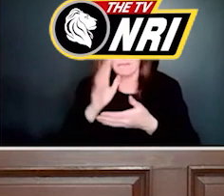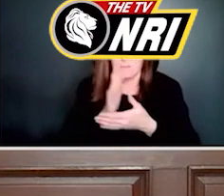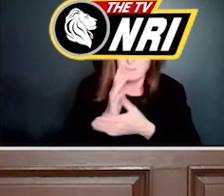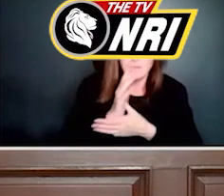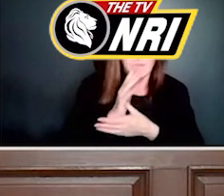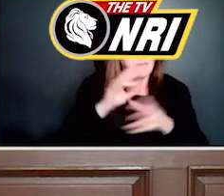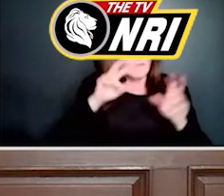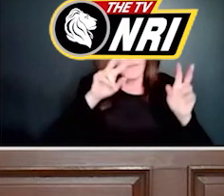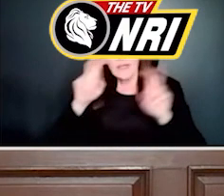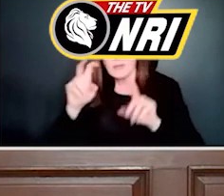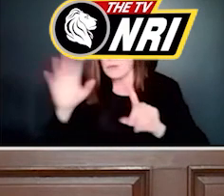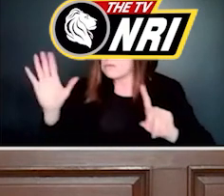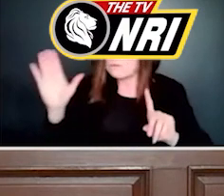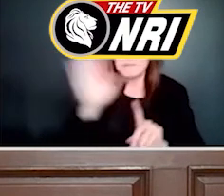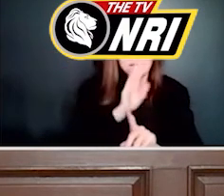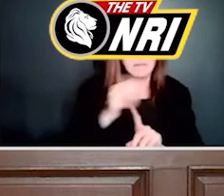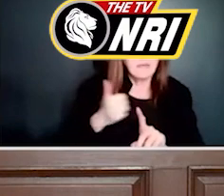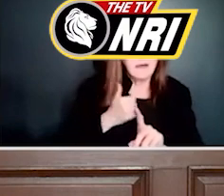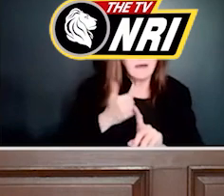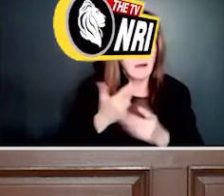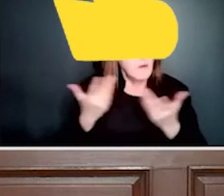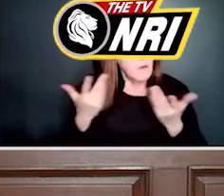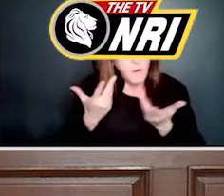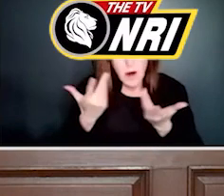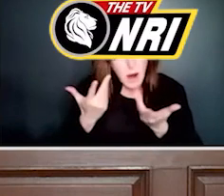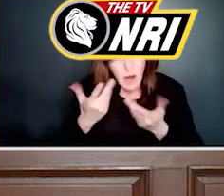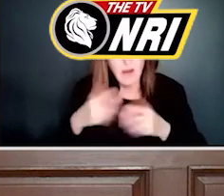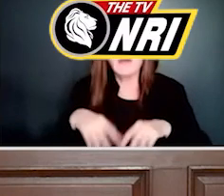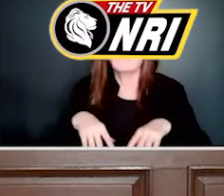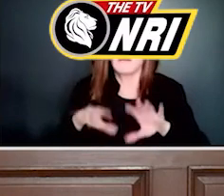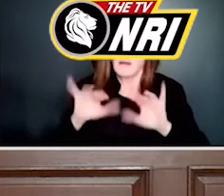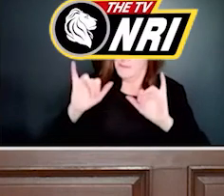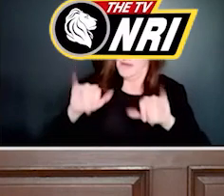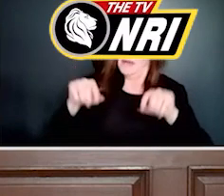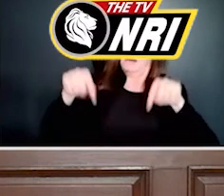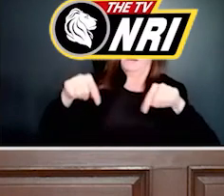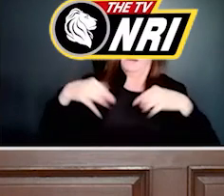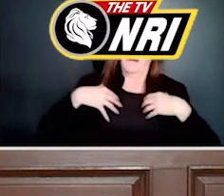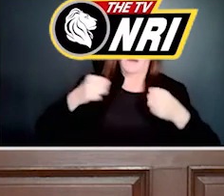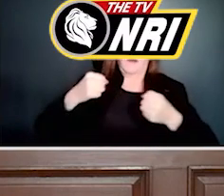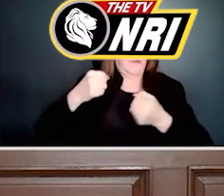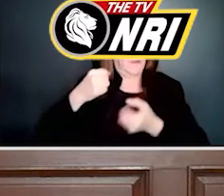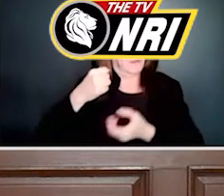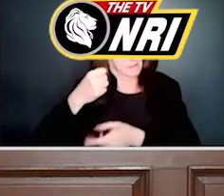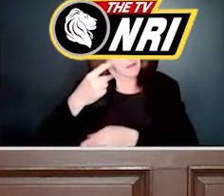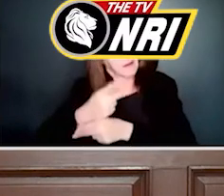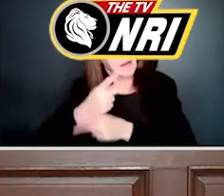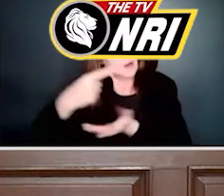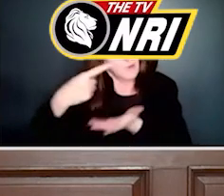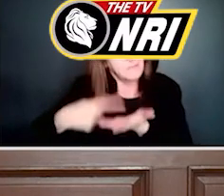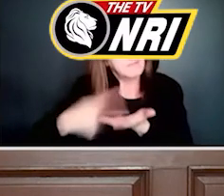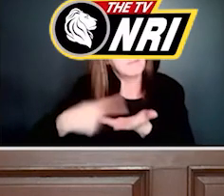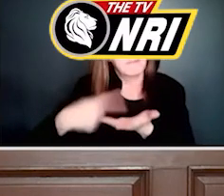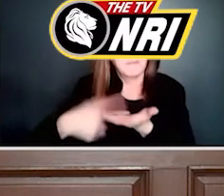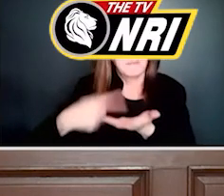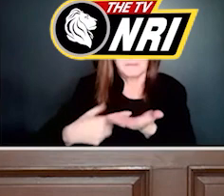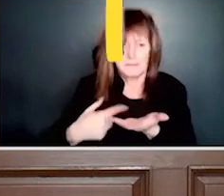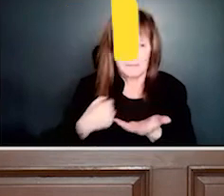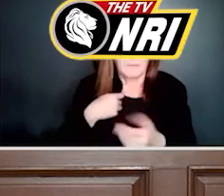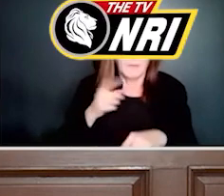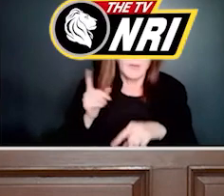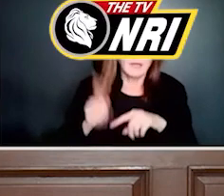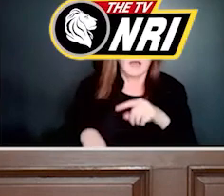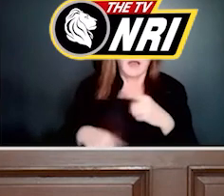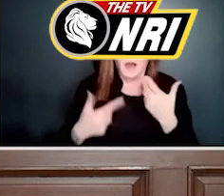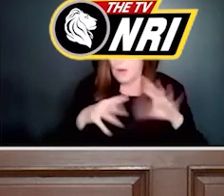. And we can't go it alone. As I will speak for Ontario, we are increasing the funding that at a rate